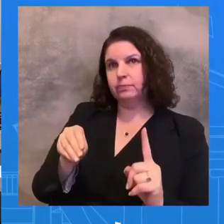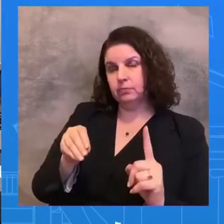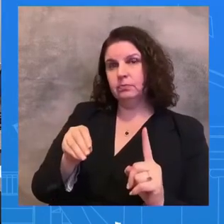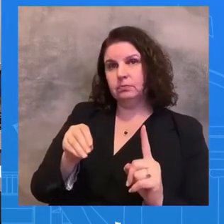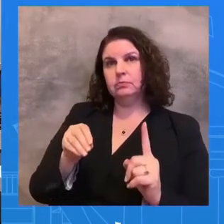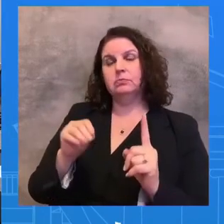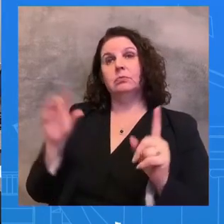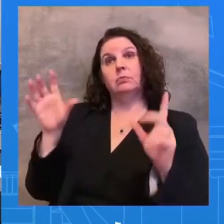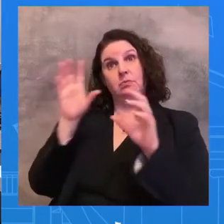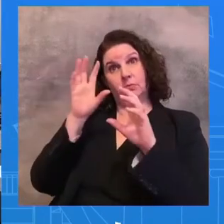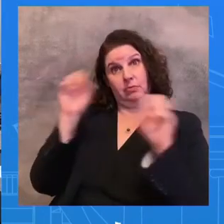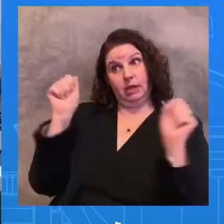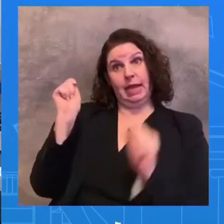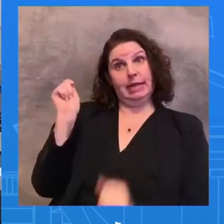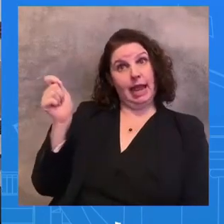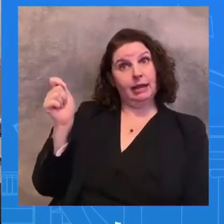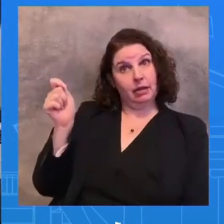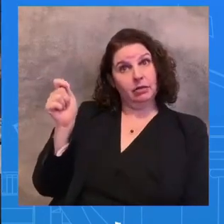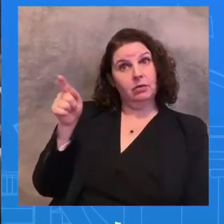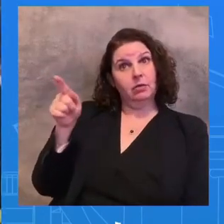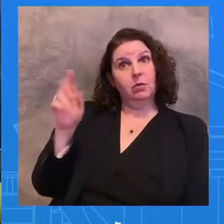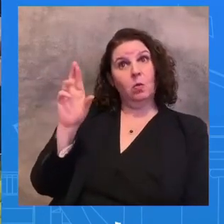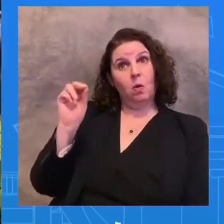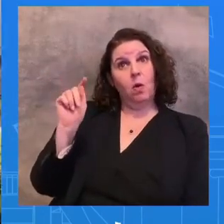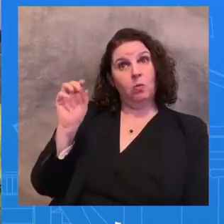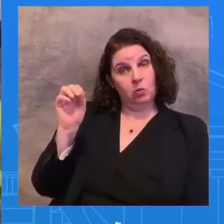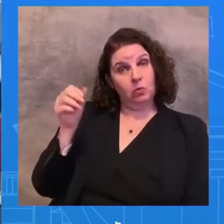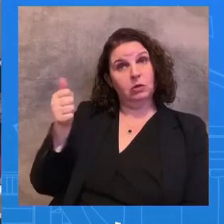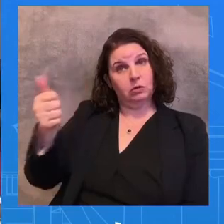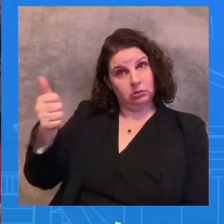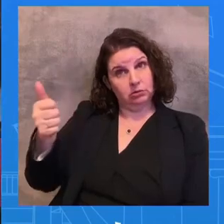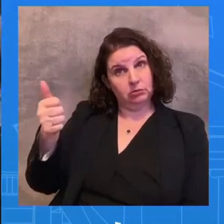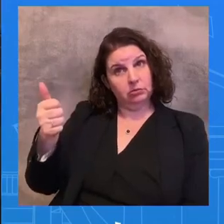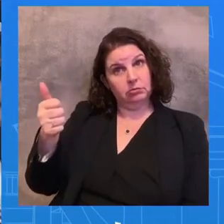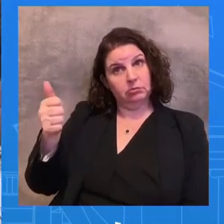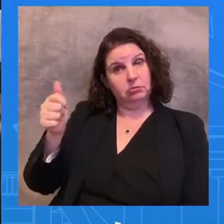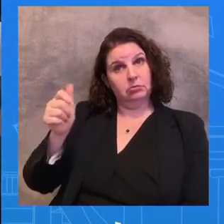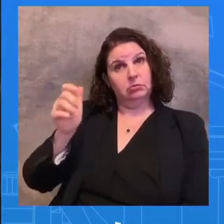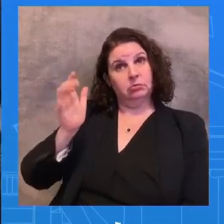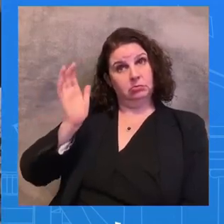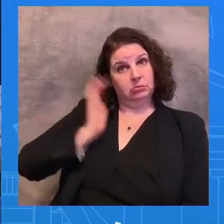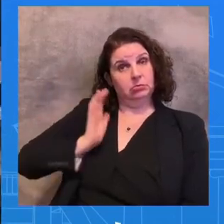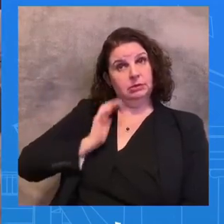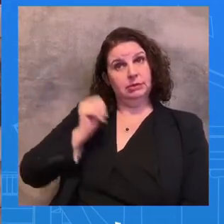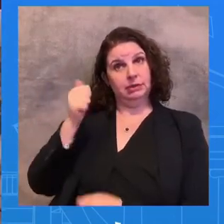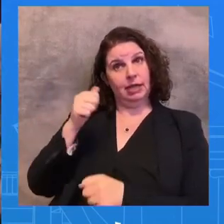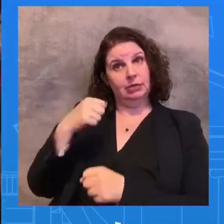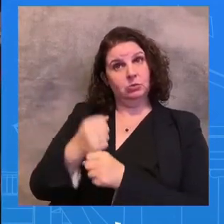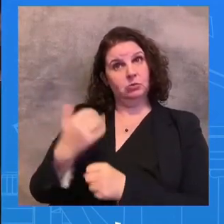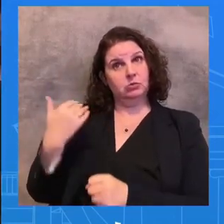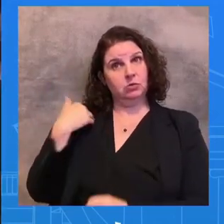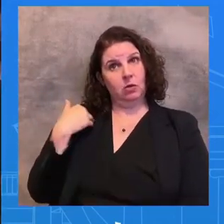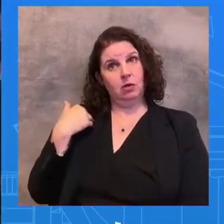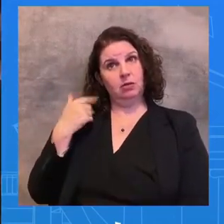has a kind of checkered past. If you look back a decade or so, he was a defendant at the International Criminal